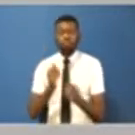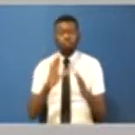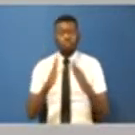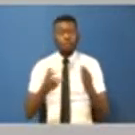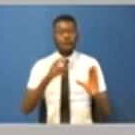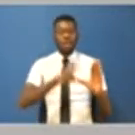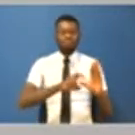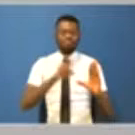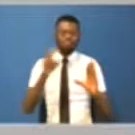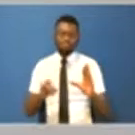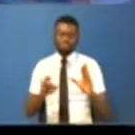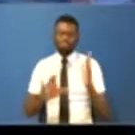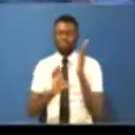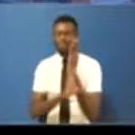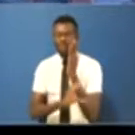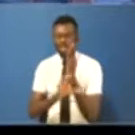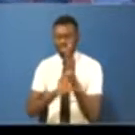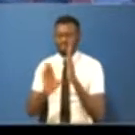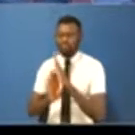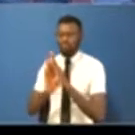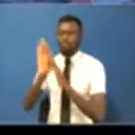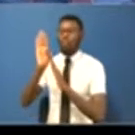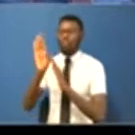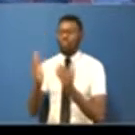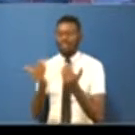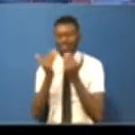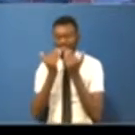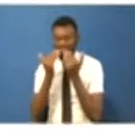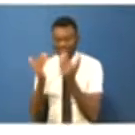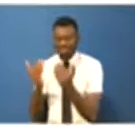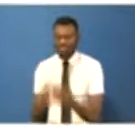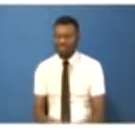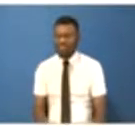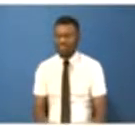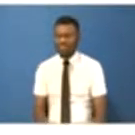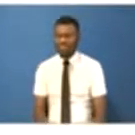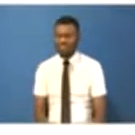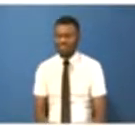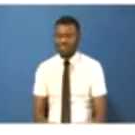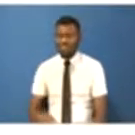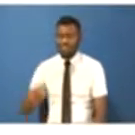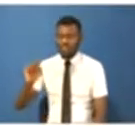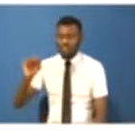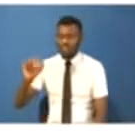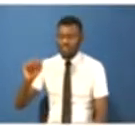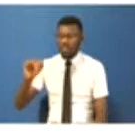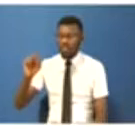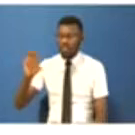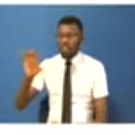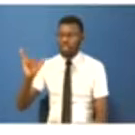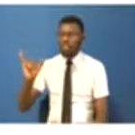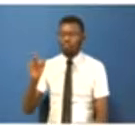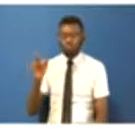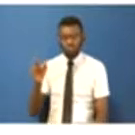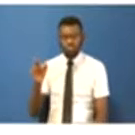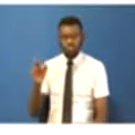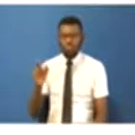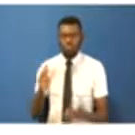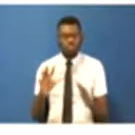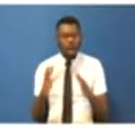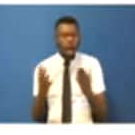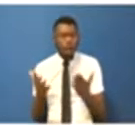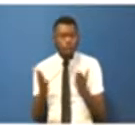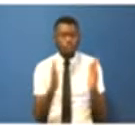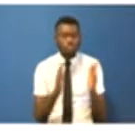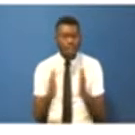country can prosper thank you thank you all right miss nancy modime how do